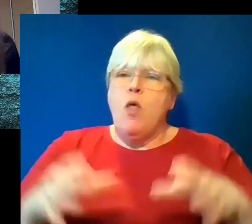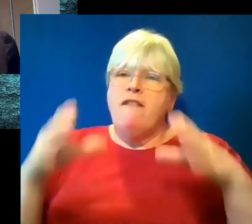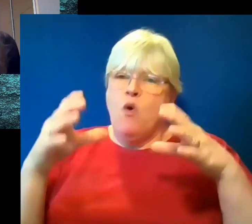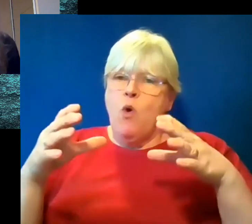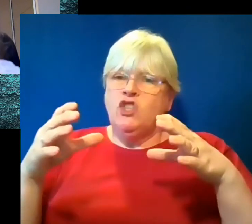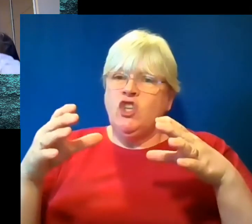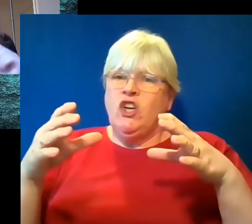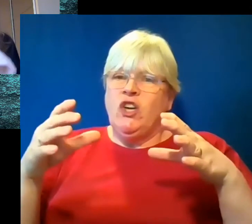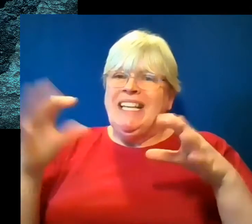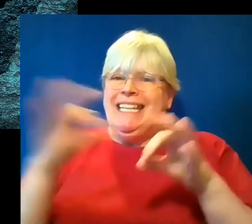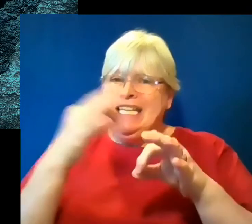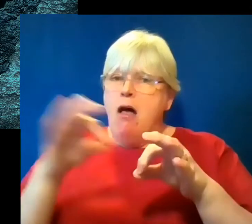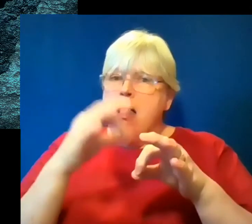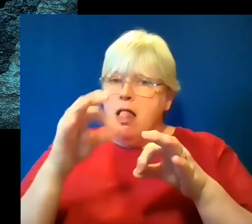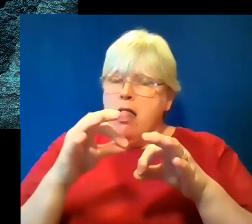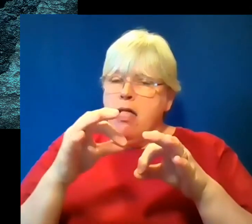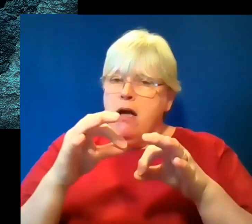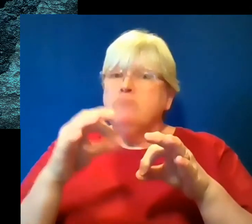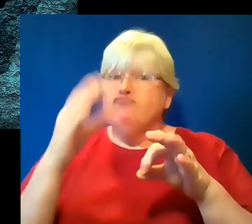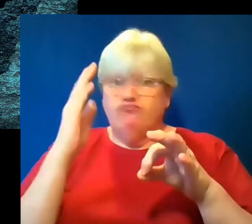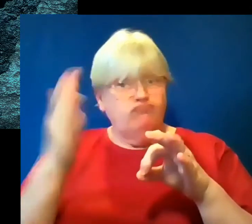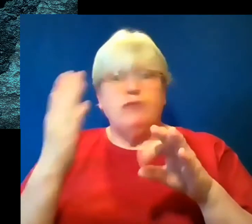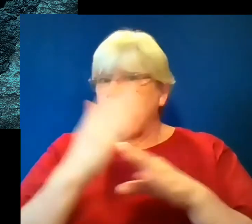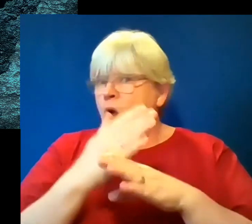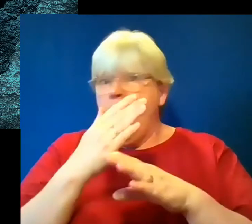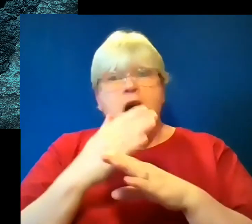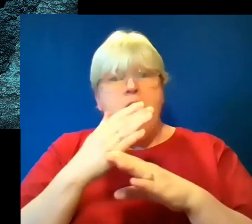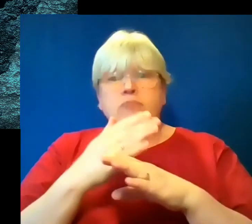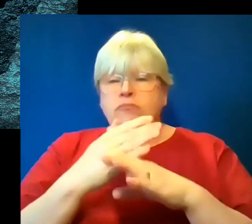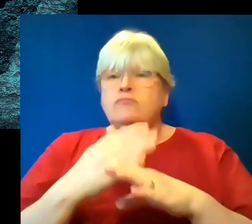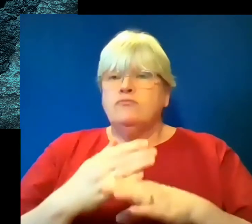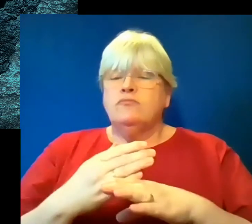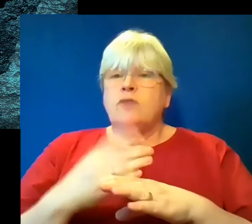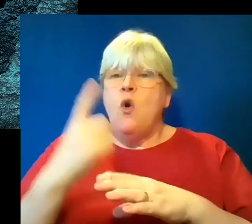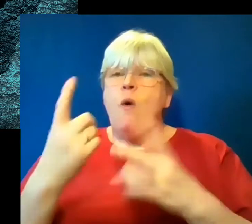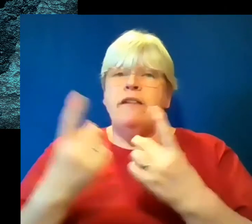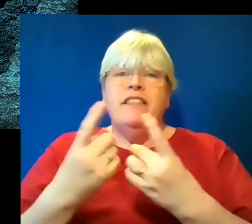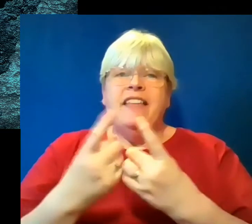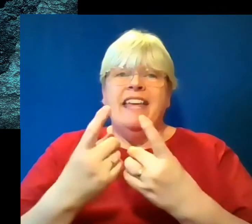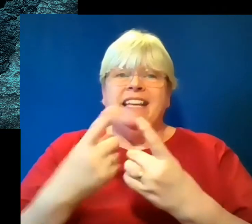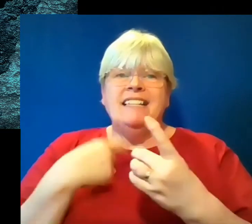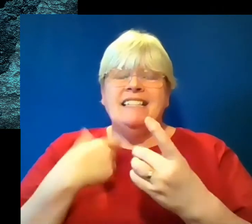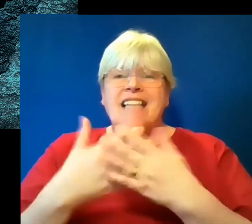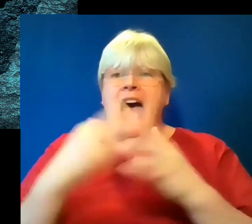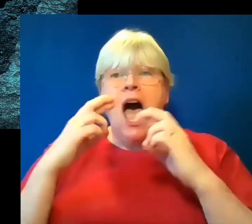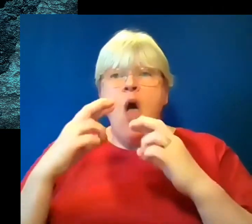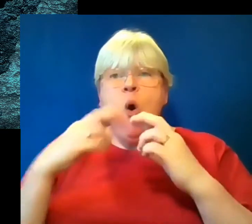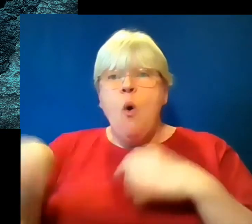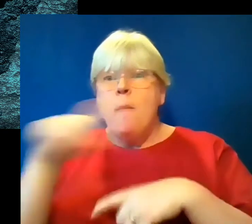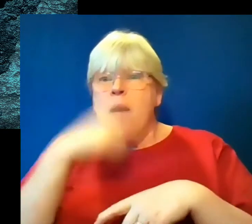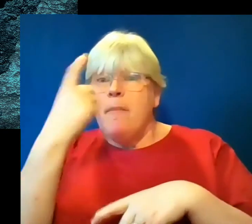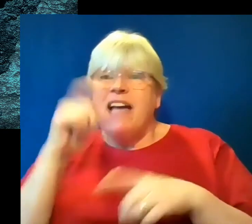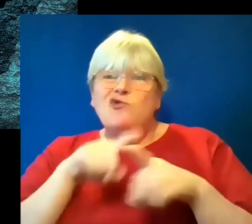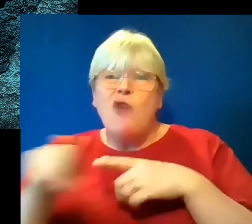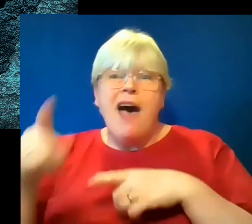needle, but it absolutely does work. And it's one of those tiny little things that I sort of hope that people might try.